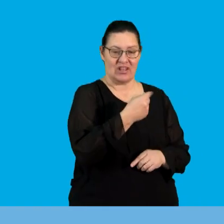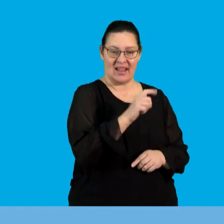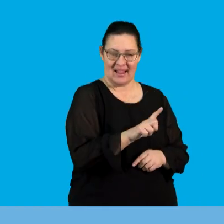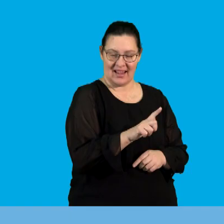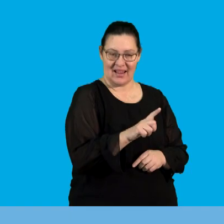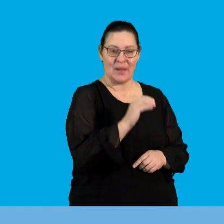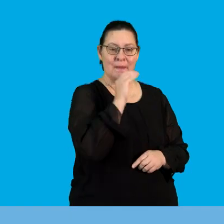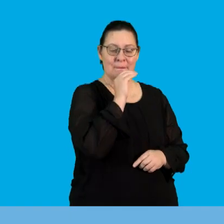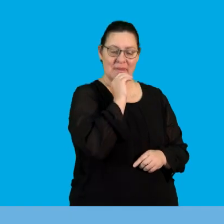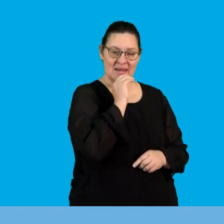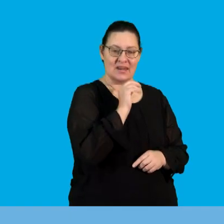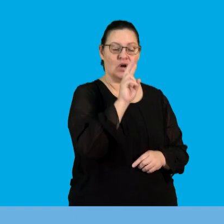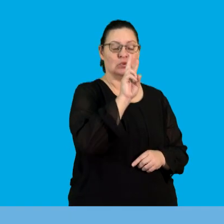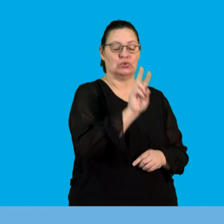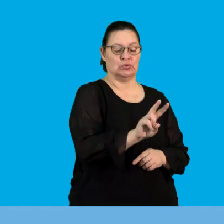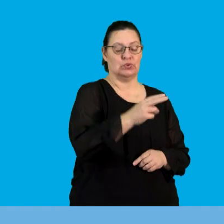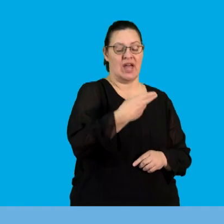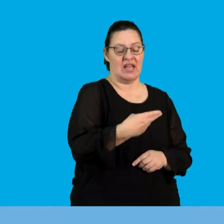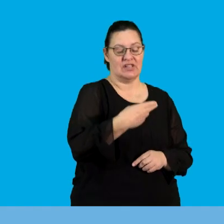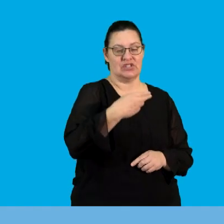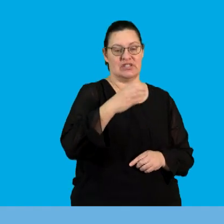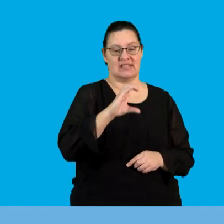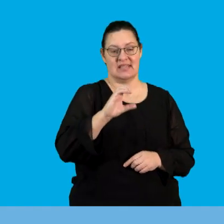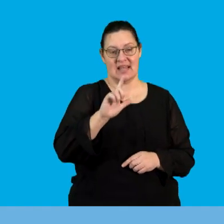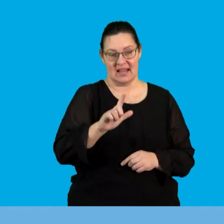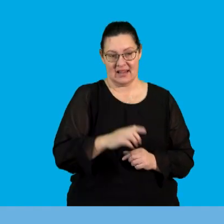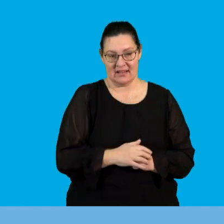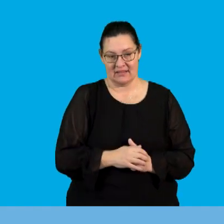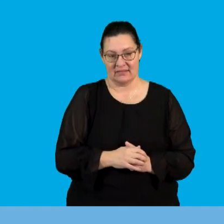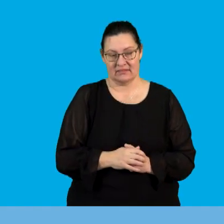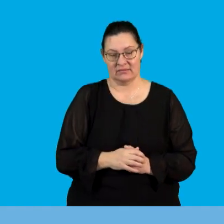left hand side, and by so doing, this is going to give me